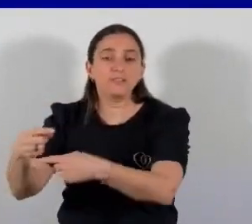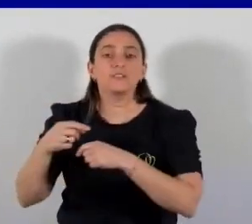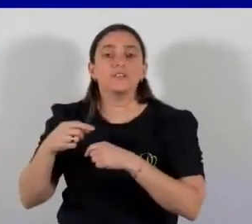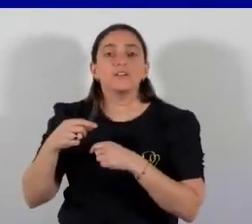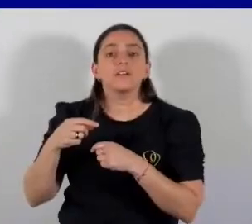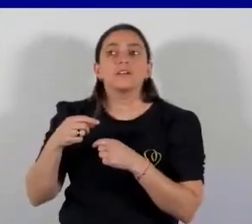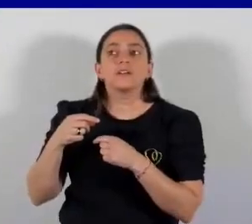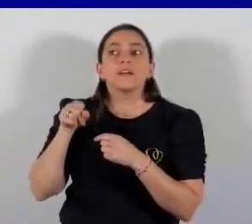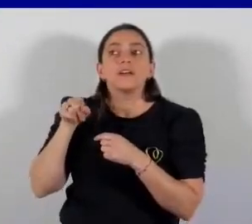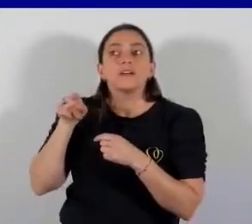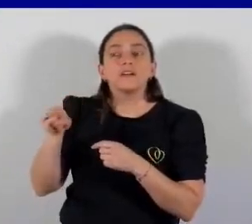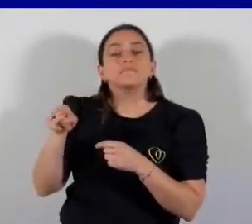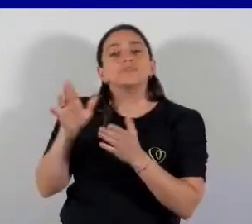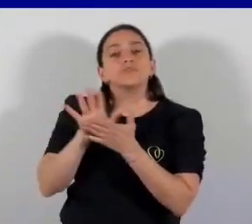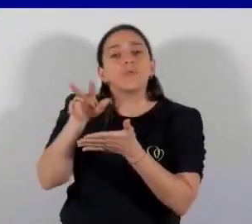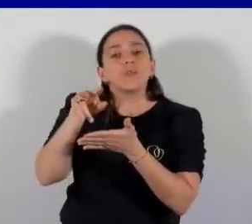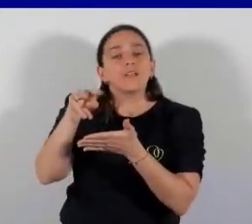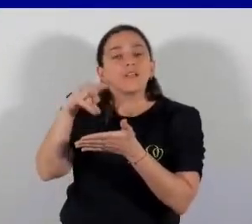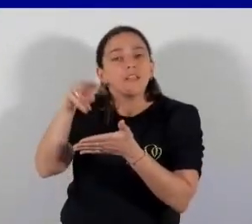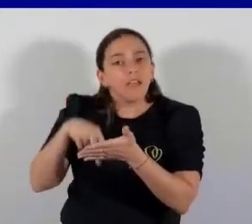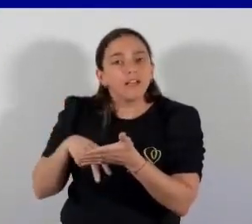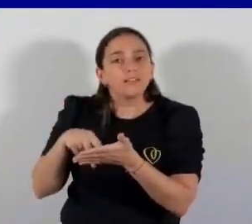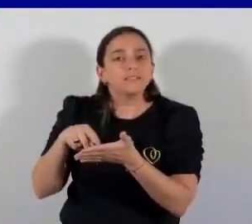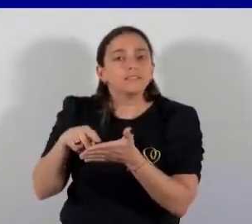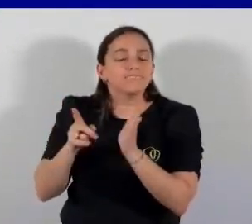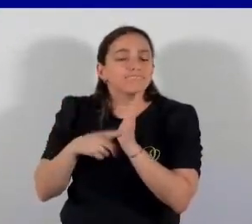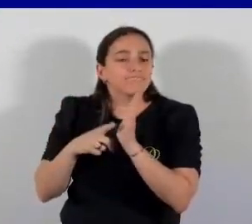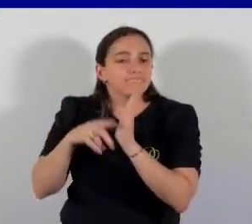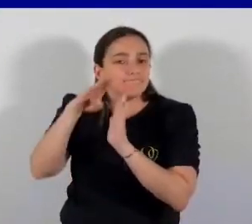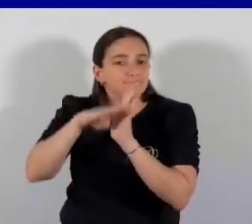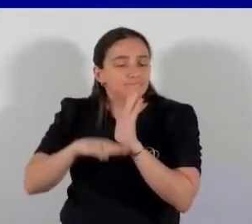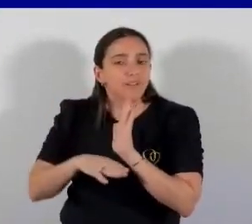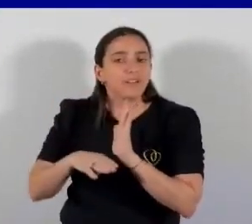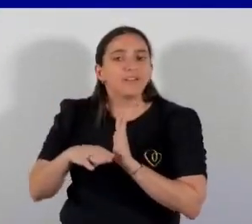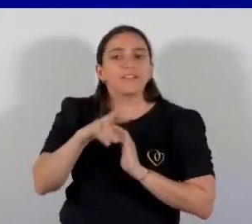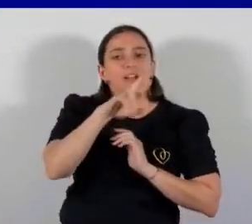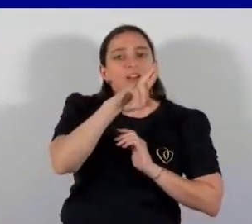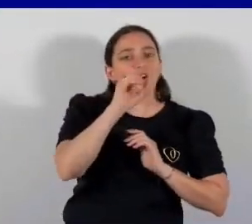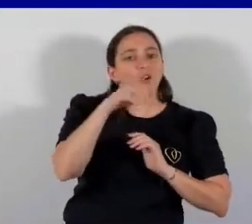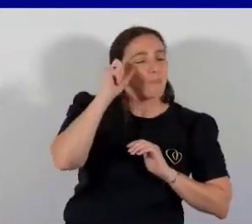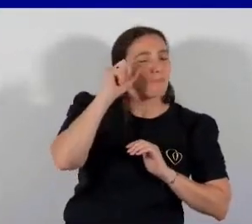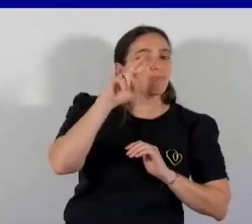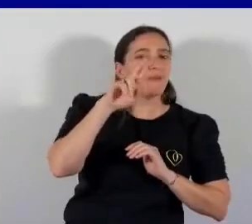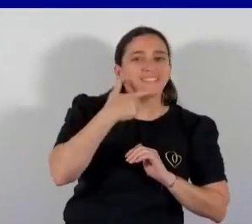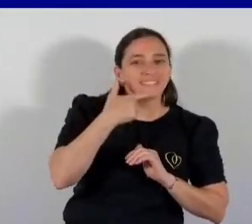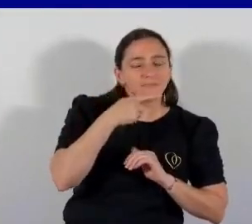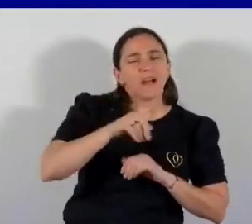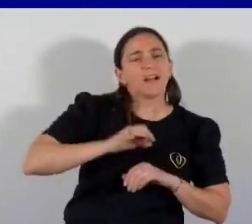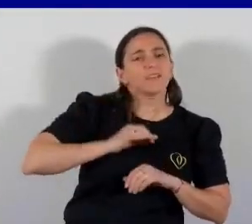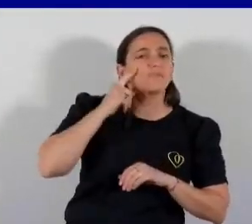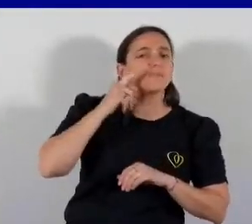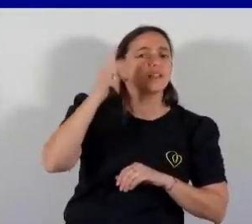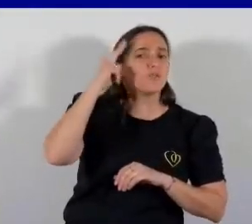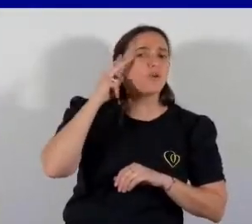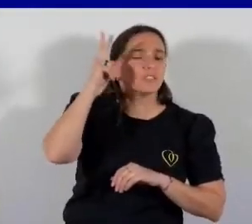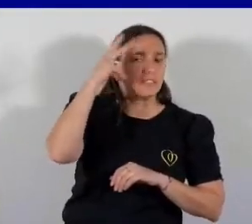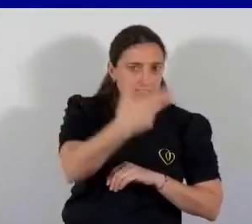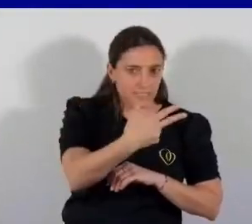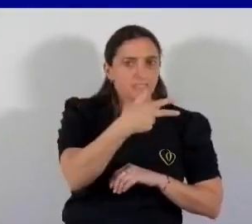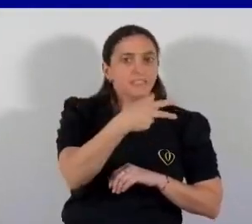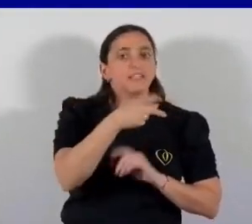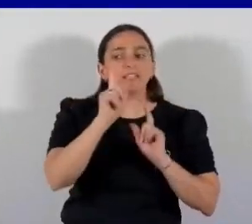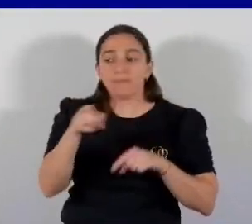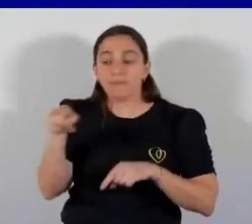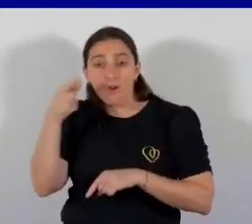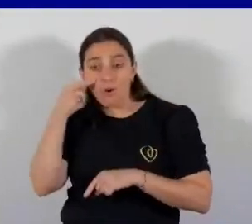y en las lecturas del And in the readings of the doctoral thesis of Römer in 83, que es tutoriada justamente por which was